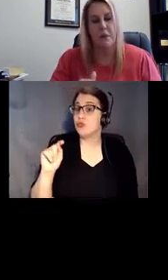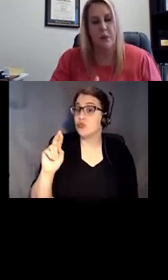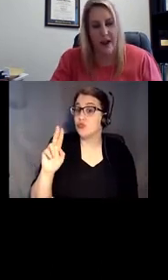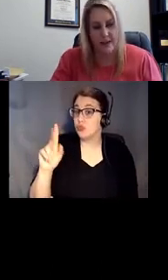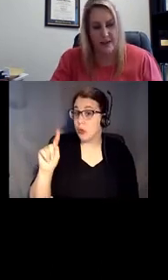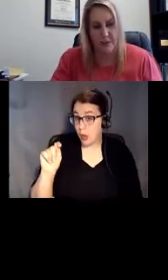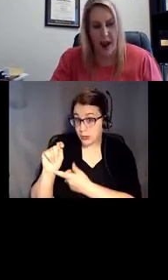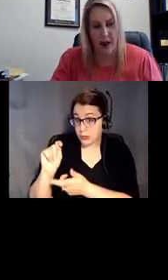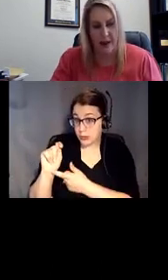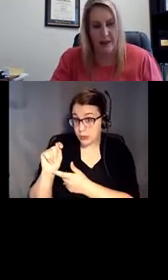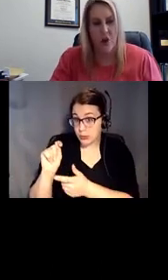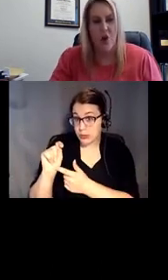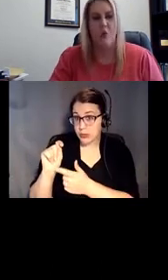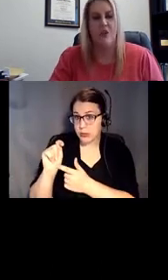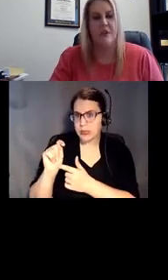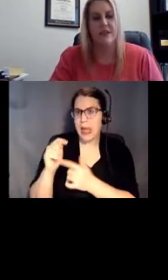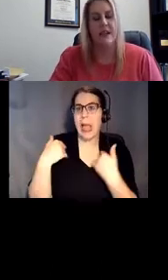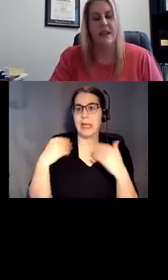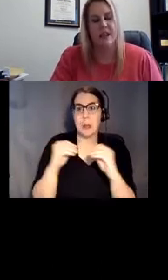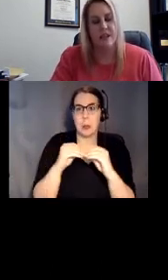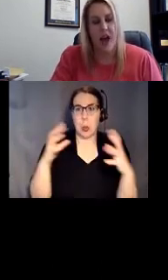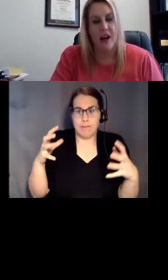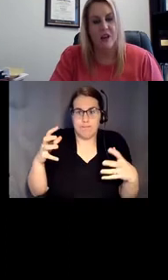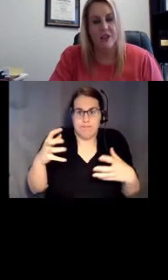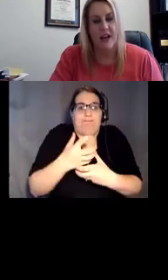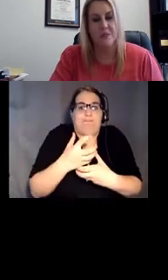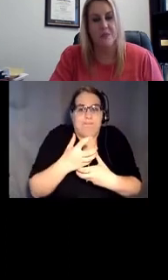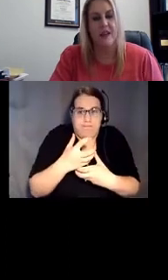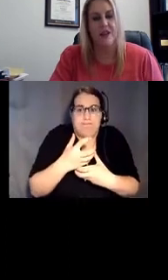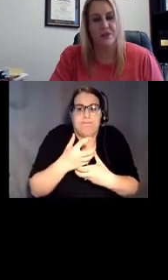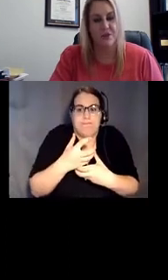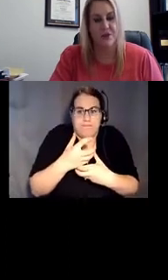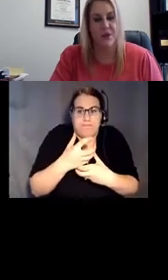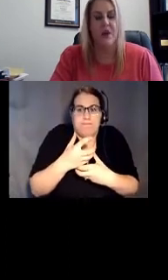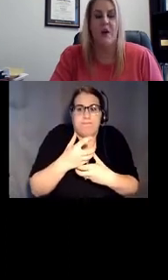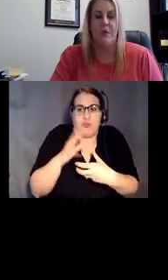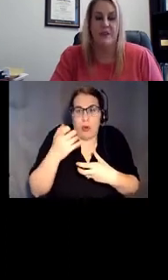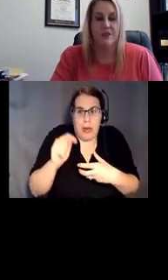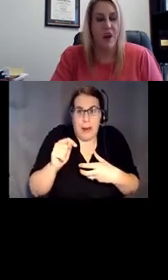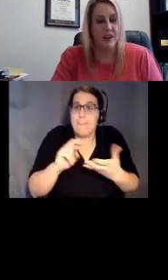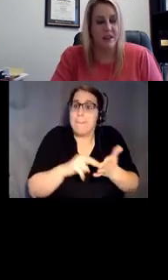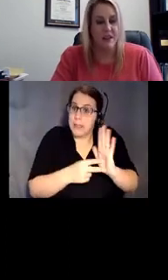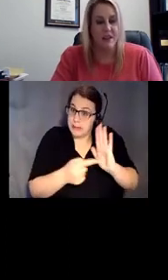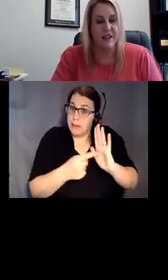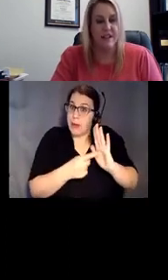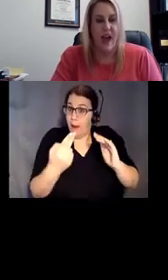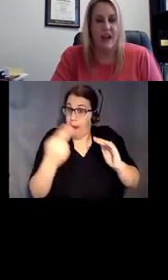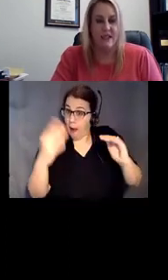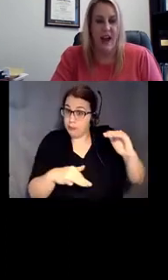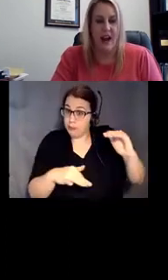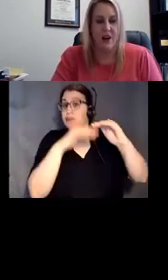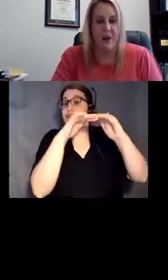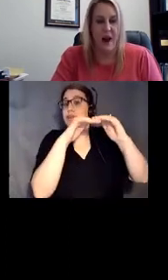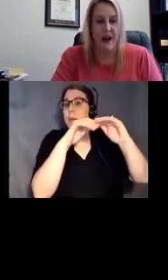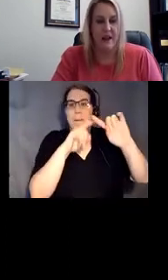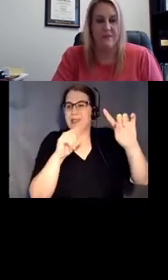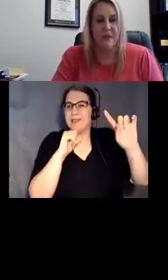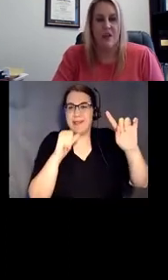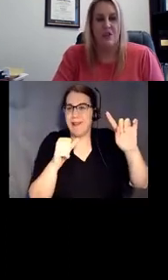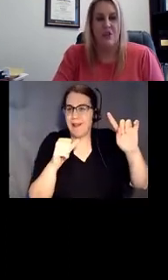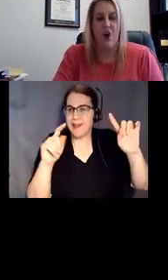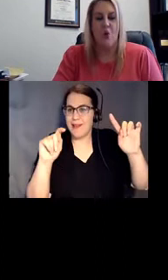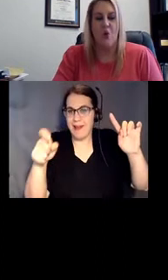more compressed bracket, which means that it gets to higher tax brackets sooner, but is not necessarily taxed in a higher